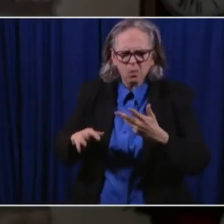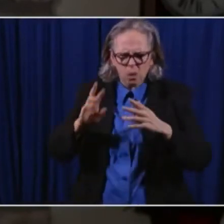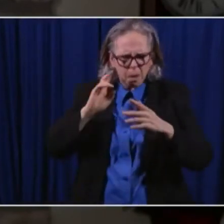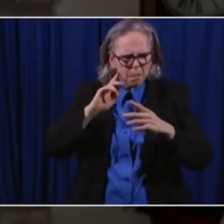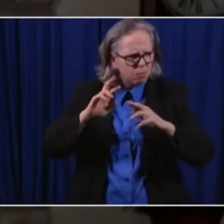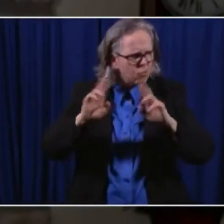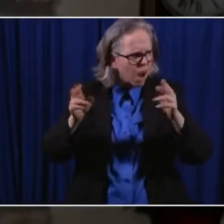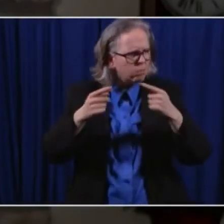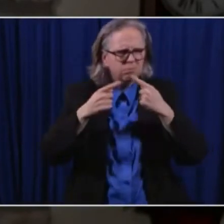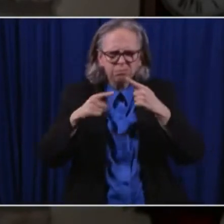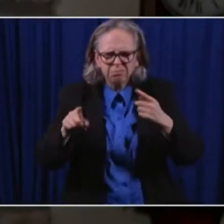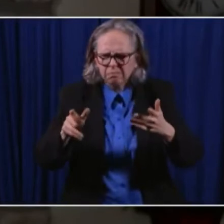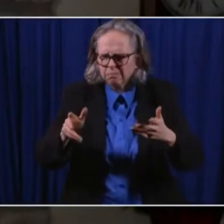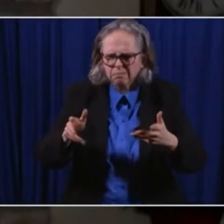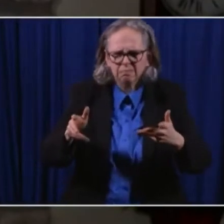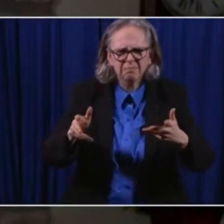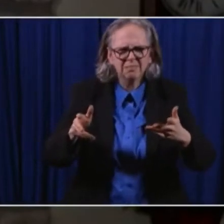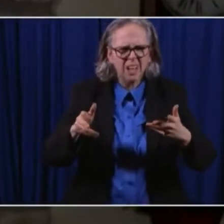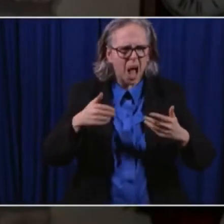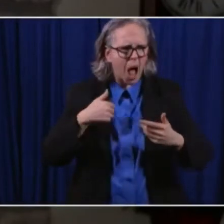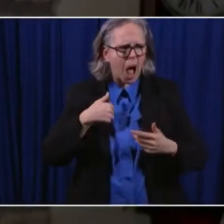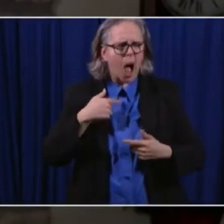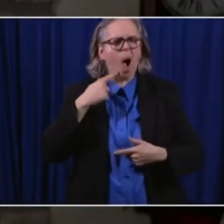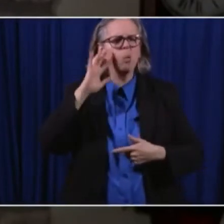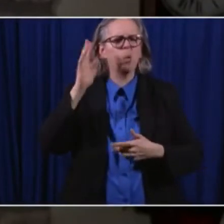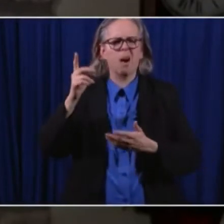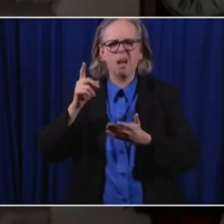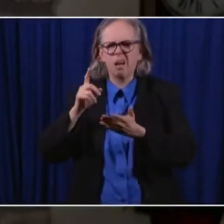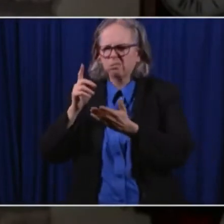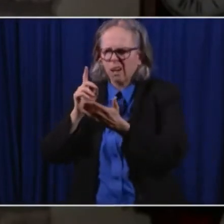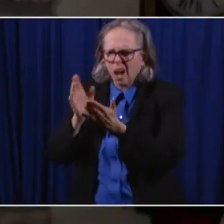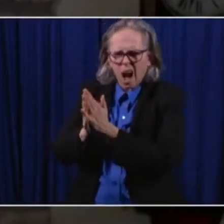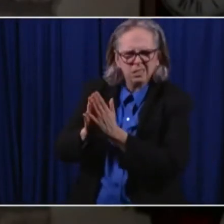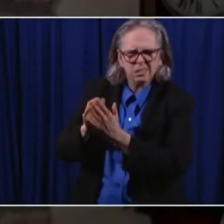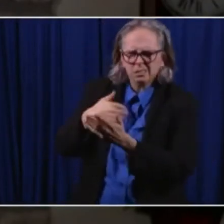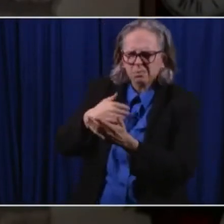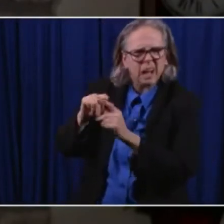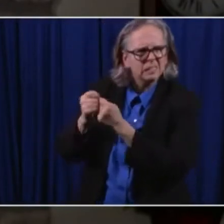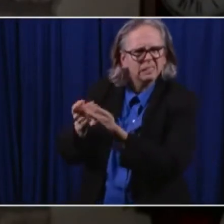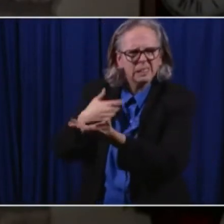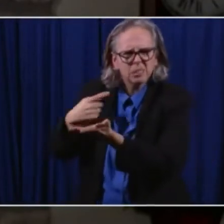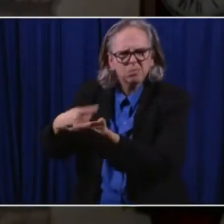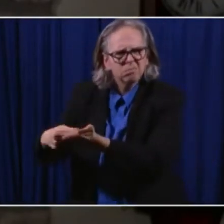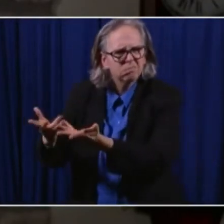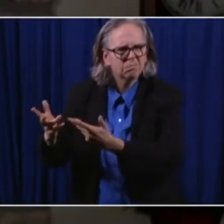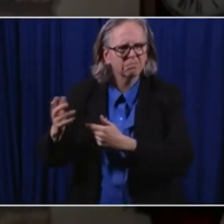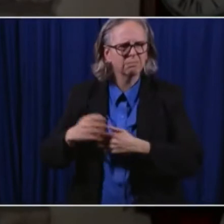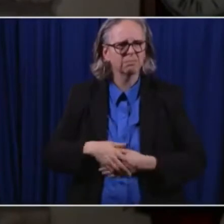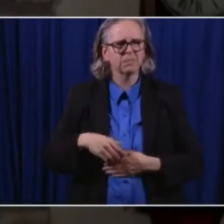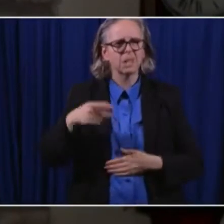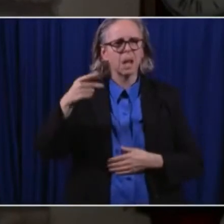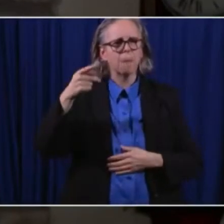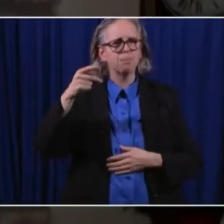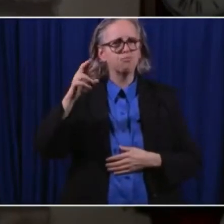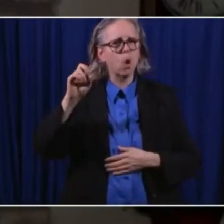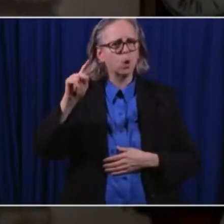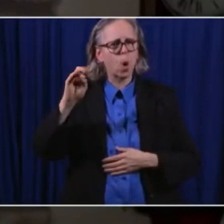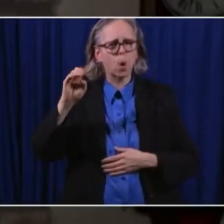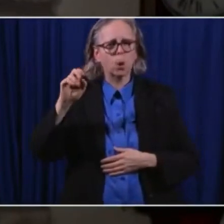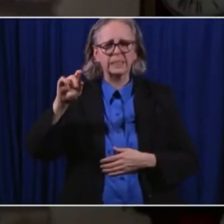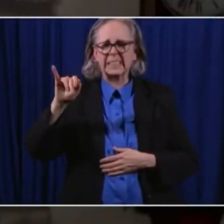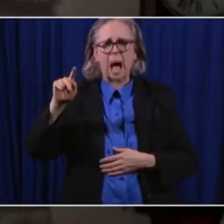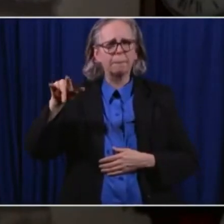not yet up, so I'll check on that. But I've looked at it. I've looked at the prototype. I've looked at how it looks,